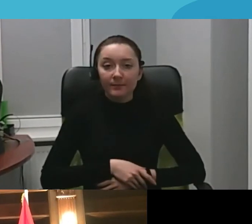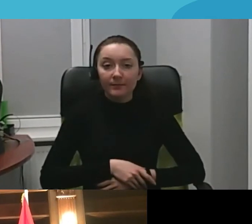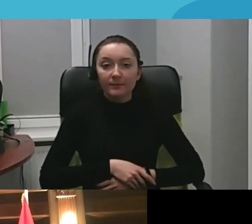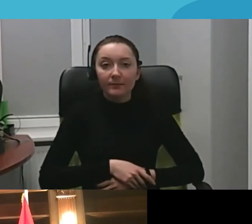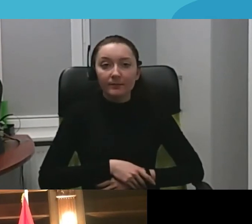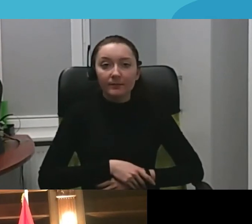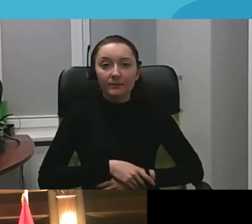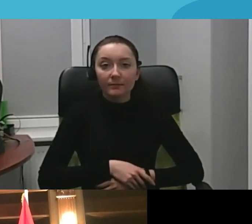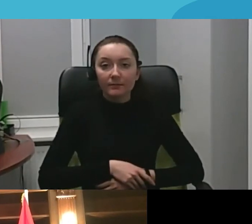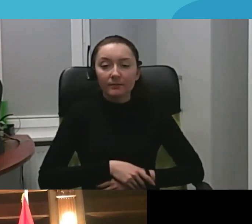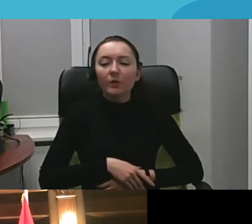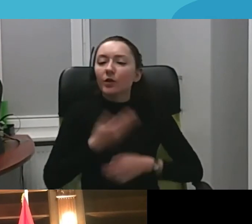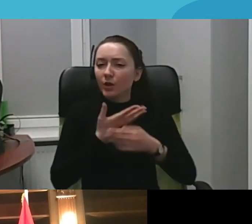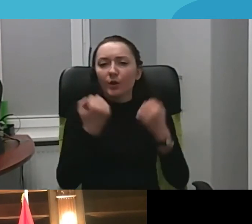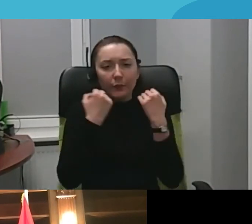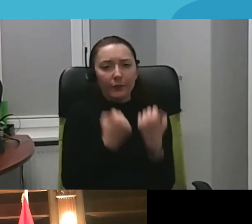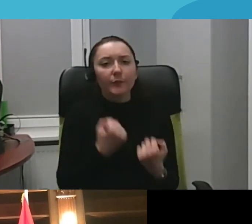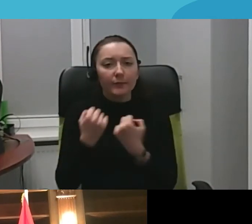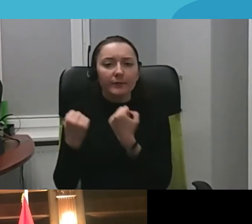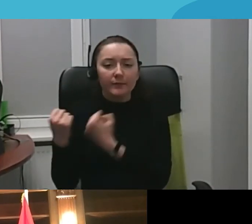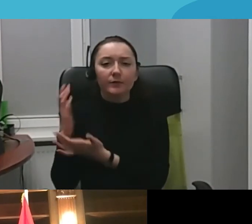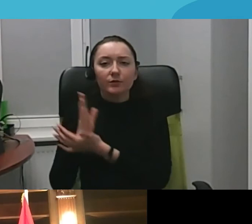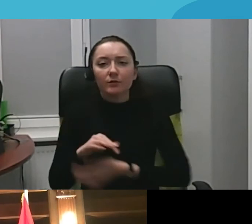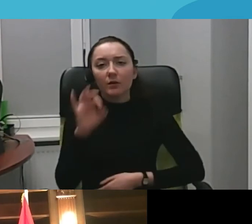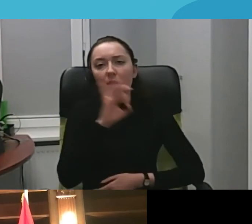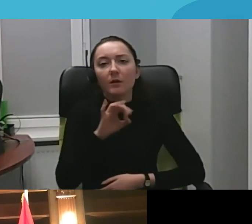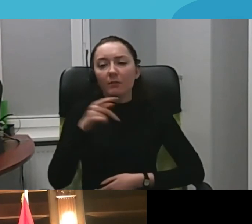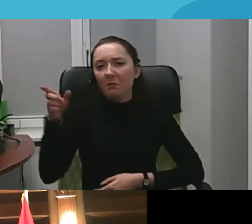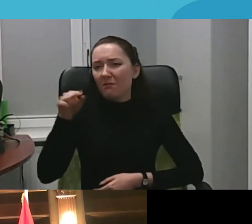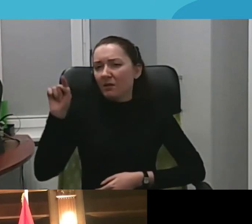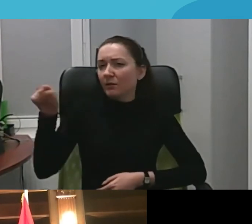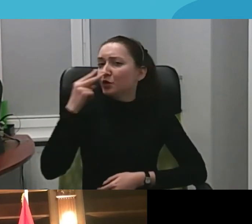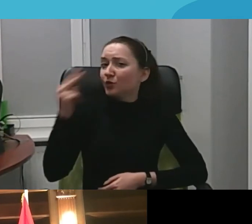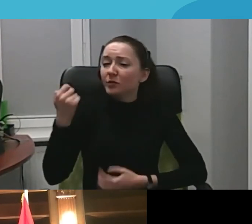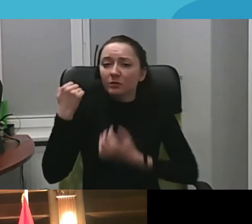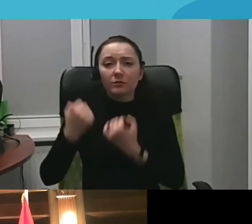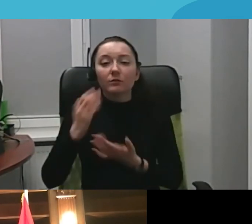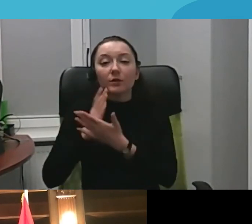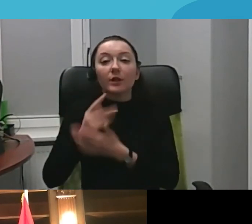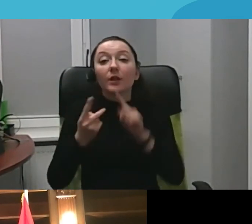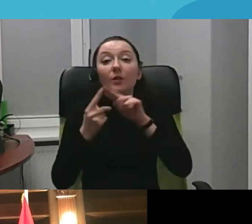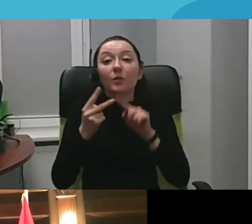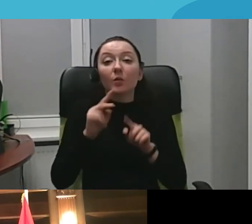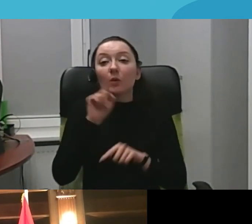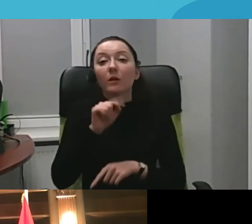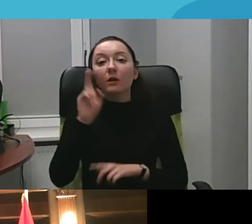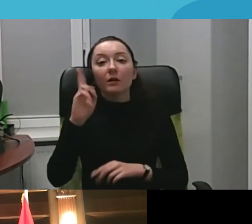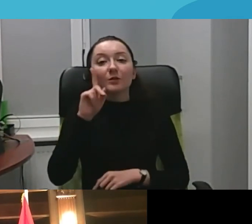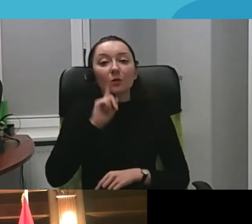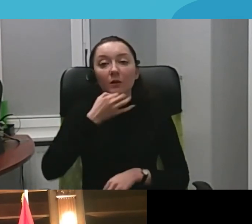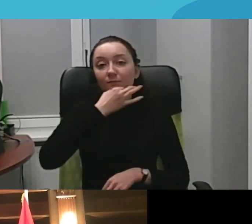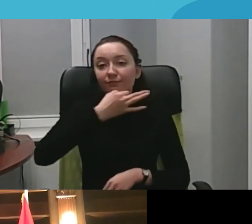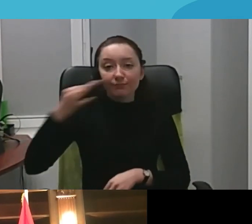authoritarian countries and Belarus in particular. So 2 questions. Who wants to, and we have a couple of